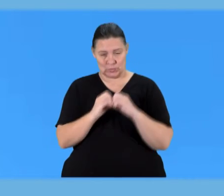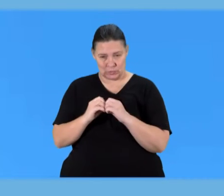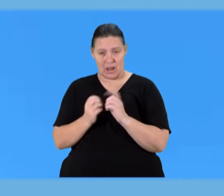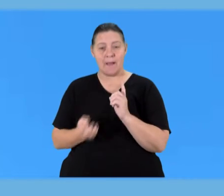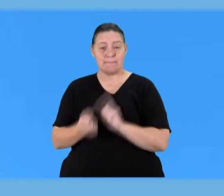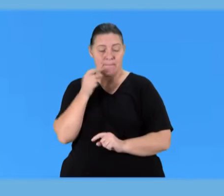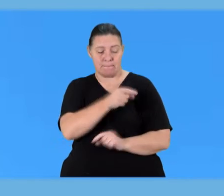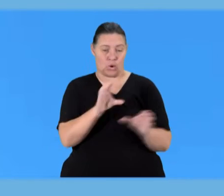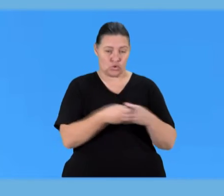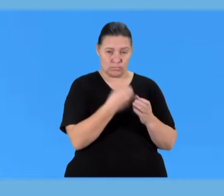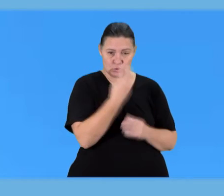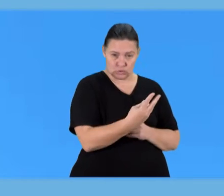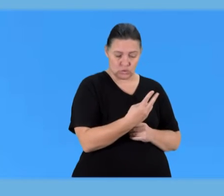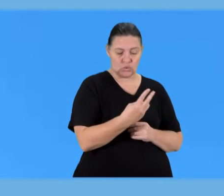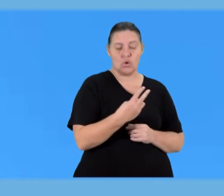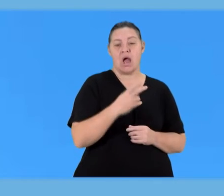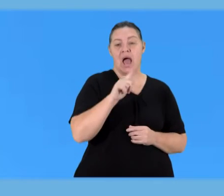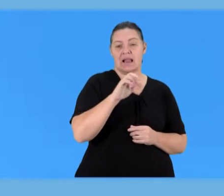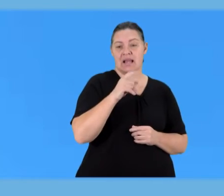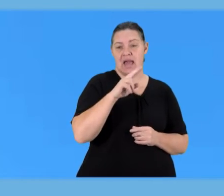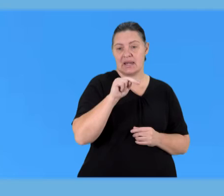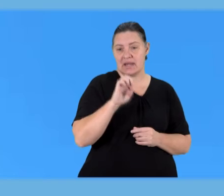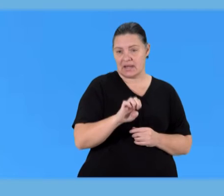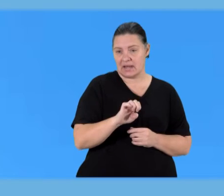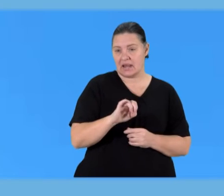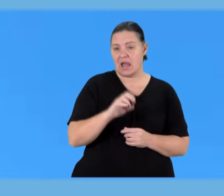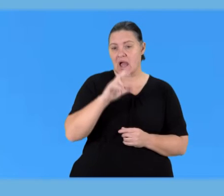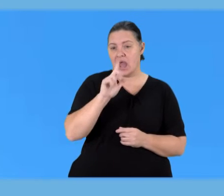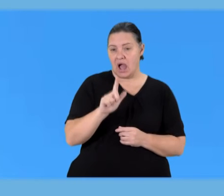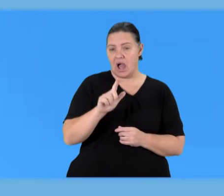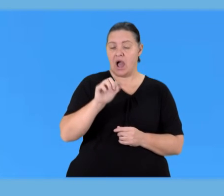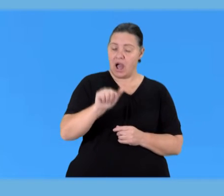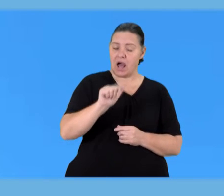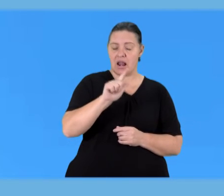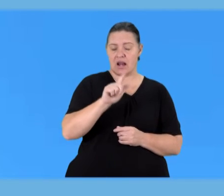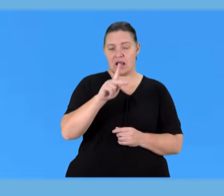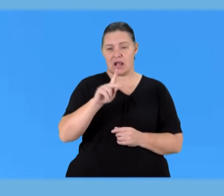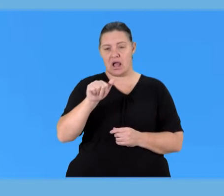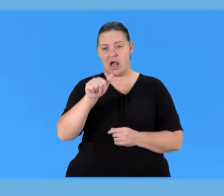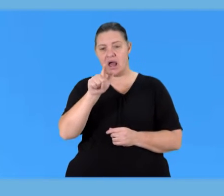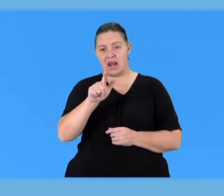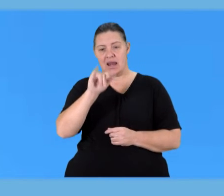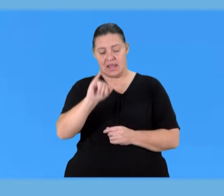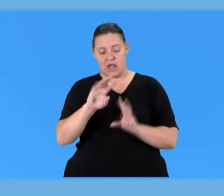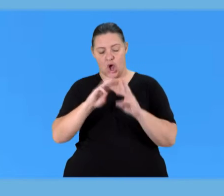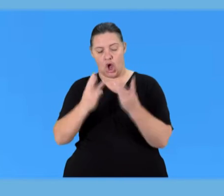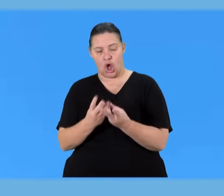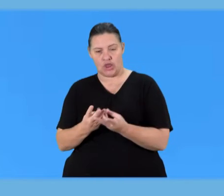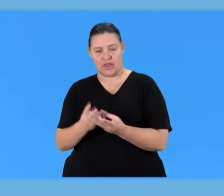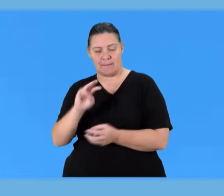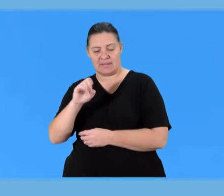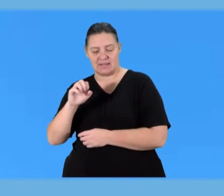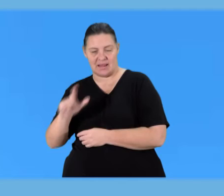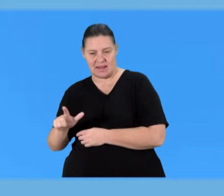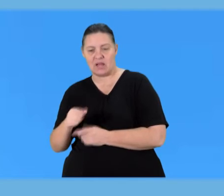then these ones are found in group 2. They are called alkali earth metals. So when they react with oxygen, they will have this particular formula